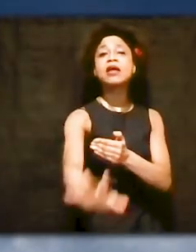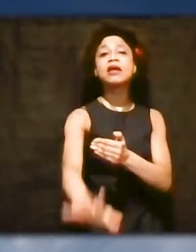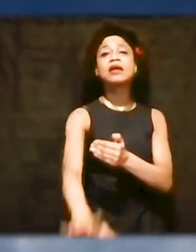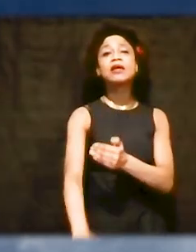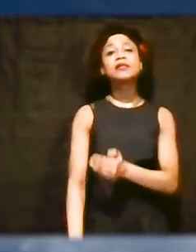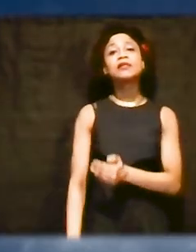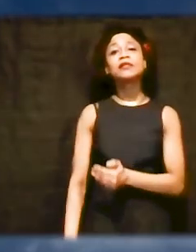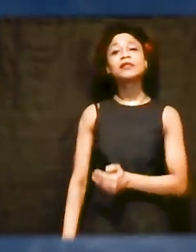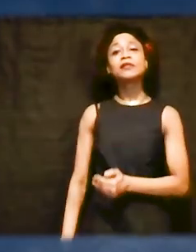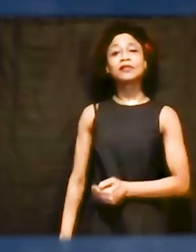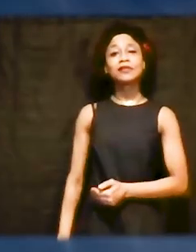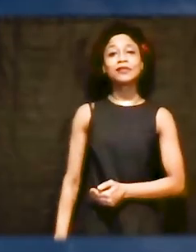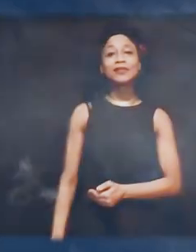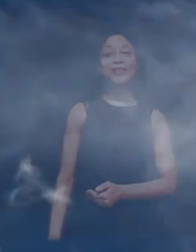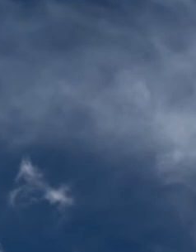timelessness.